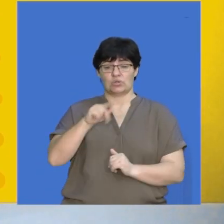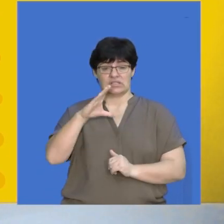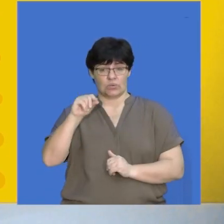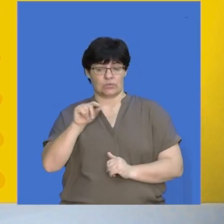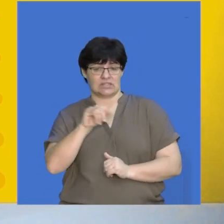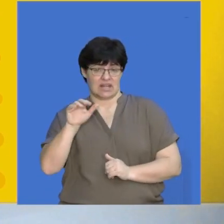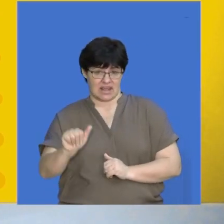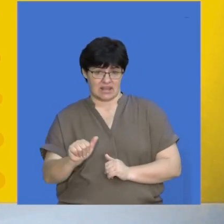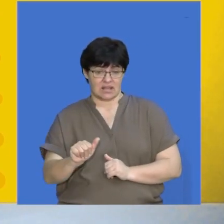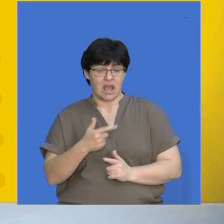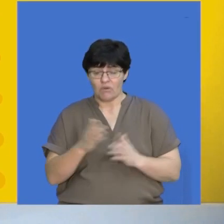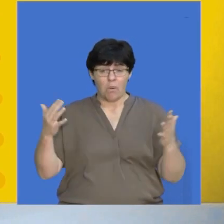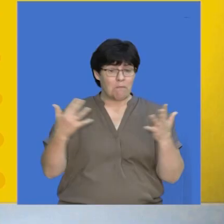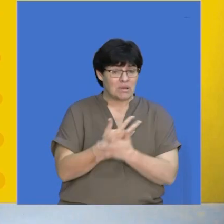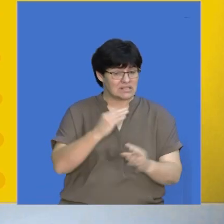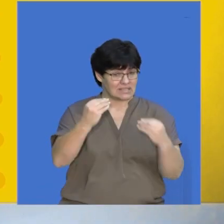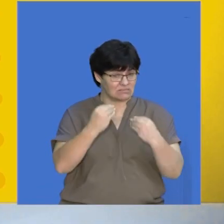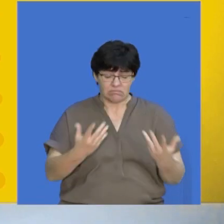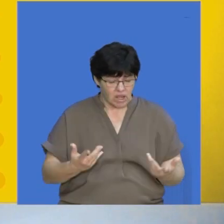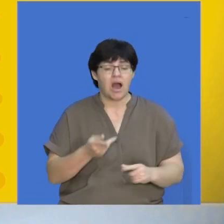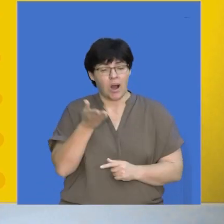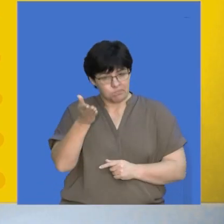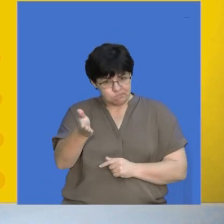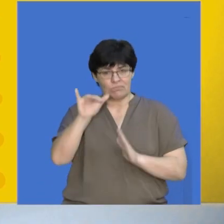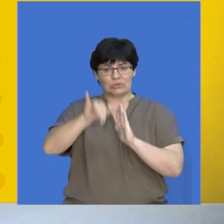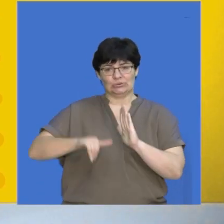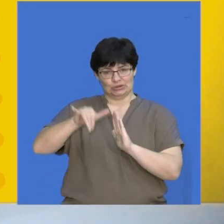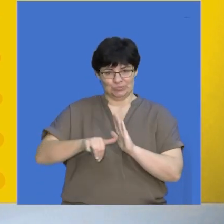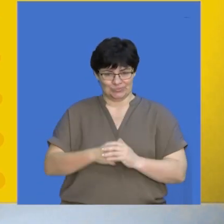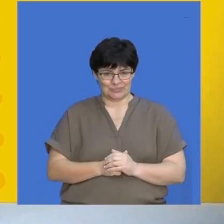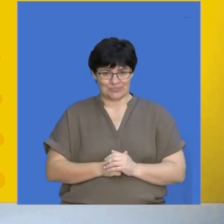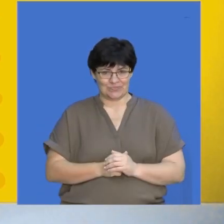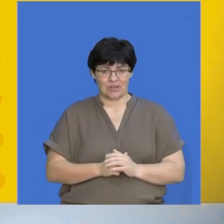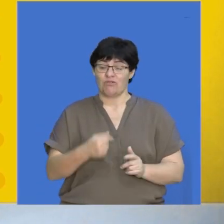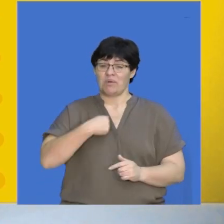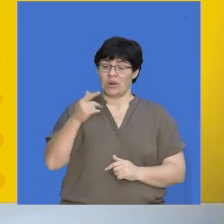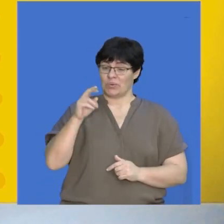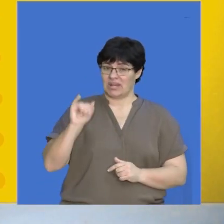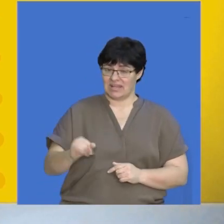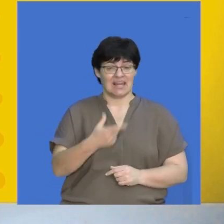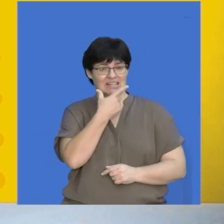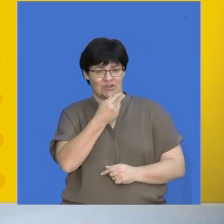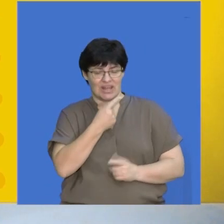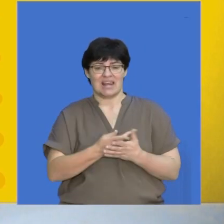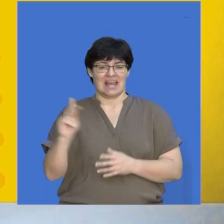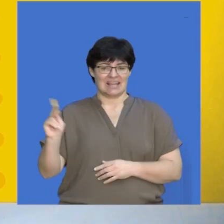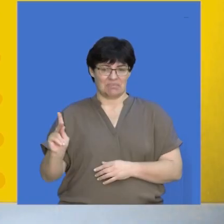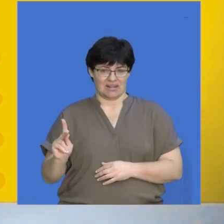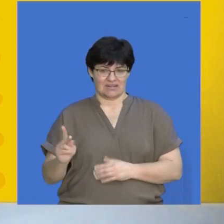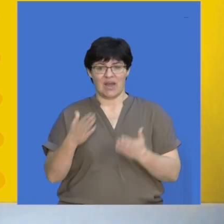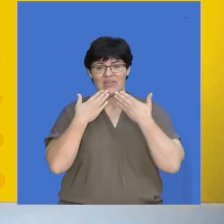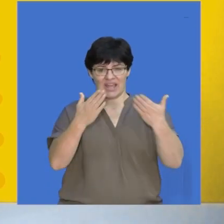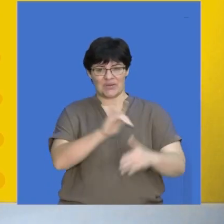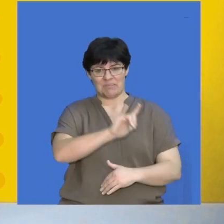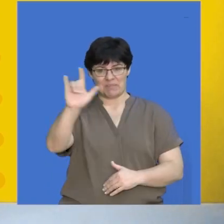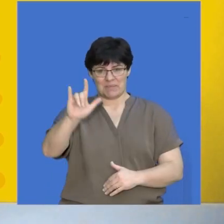www.wazamatrix.co.za. And if you missed any of the lessons, they are available on our YouTube channel. From me, Looney, Nicolene, and Camelin, thank